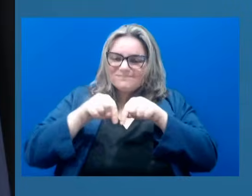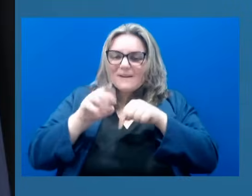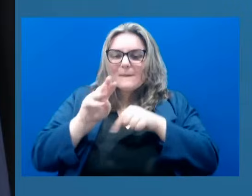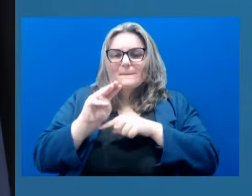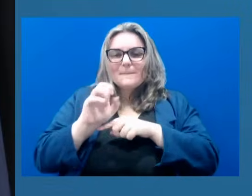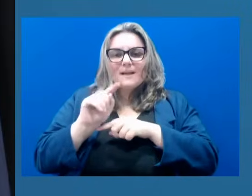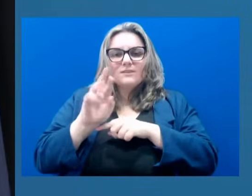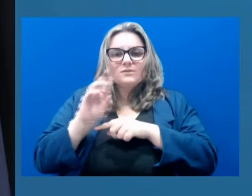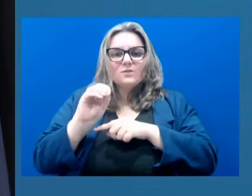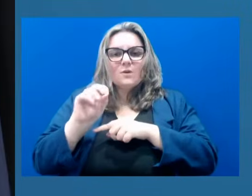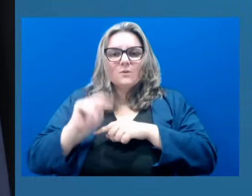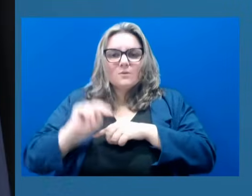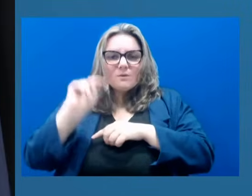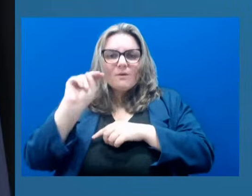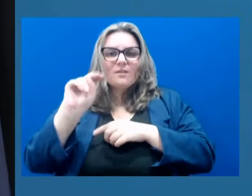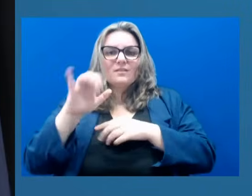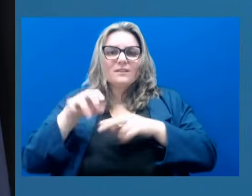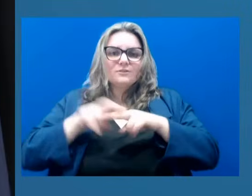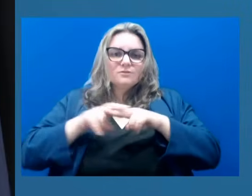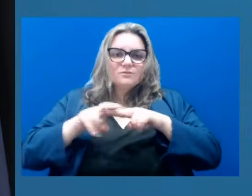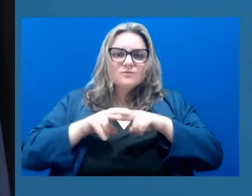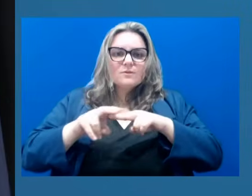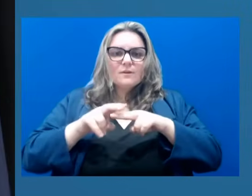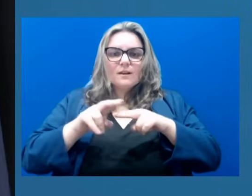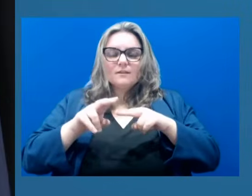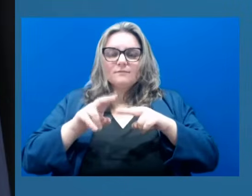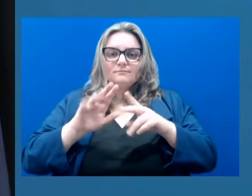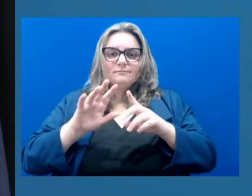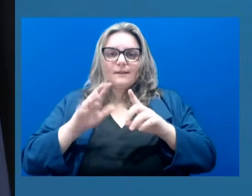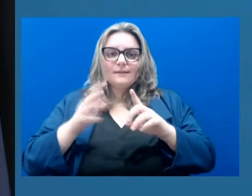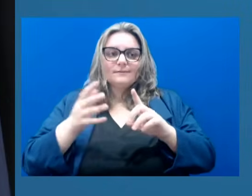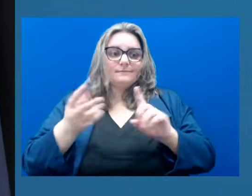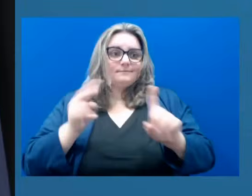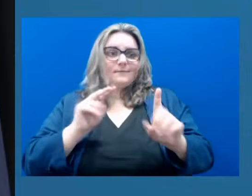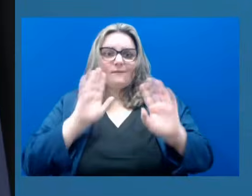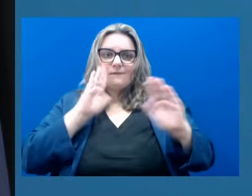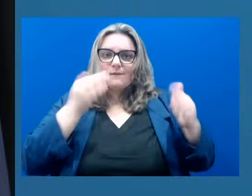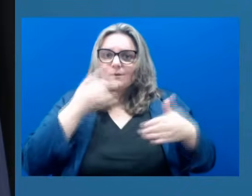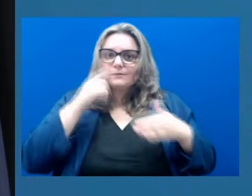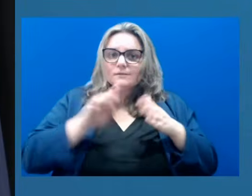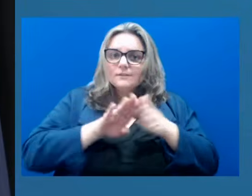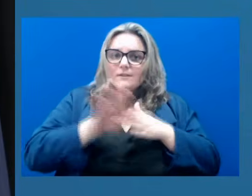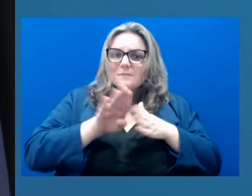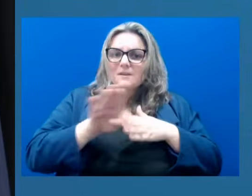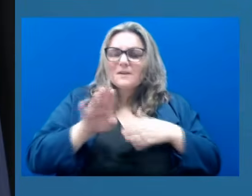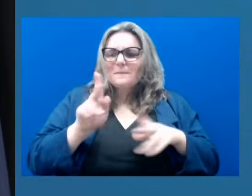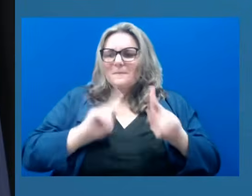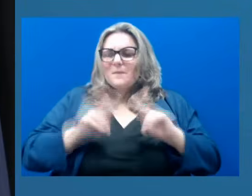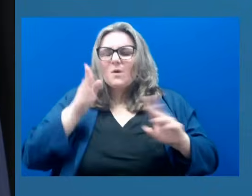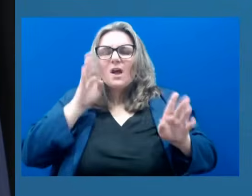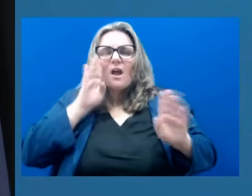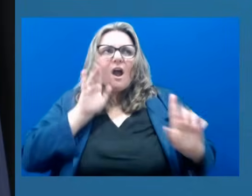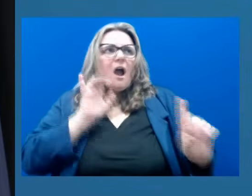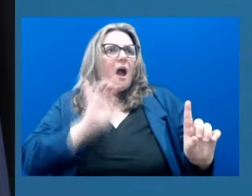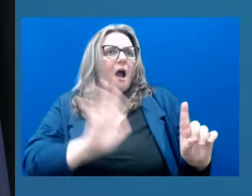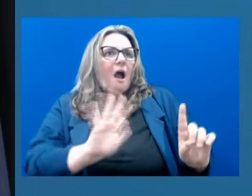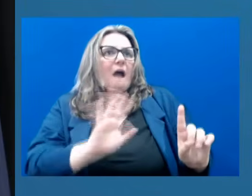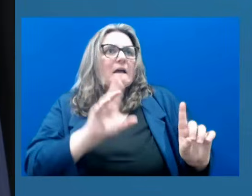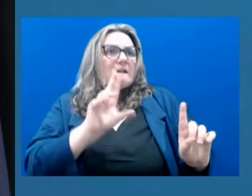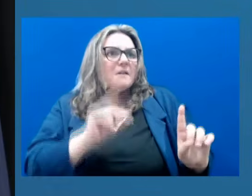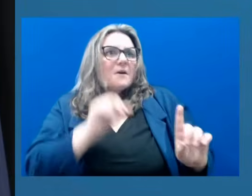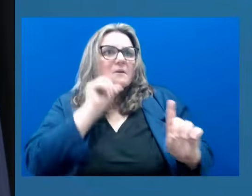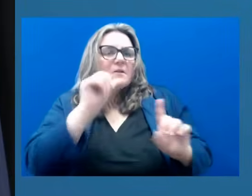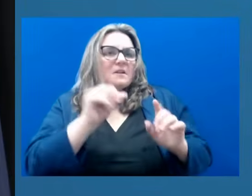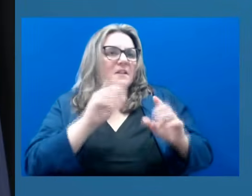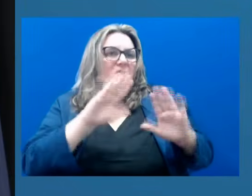this transit-oriented development. And so many people hear that. It's like, oh no, not transit-oriented development. Come see what it looks like. It just makes